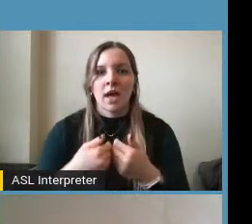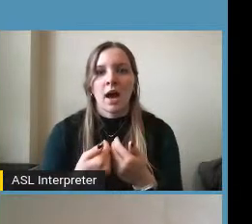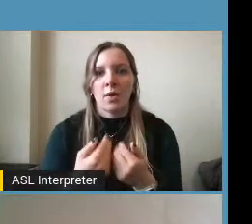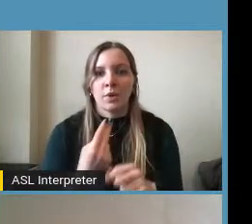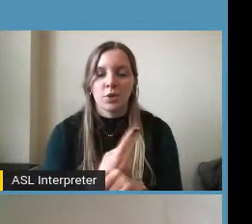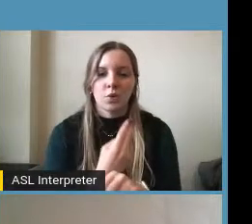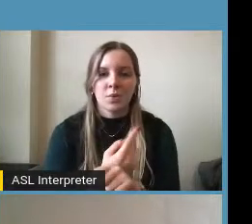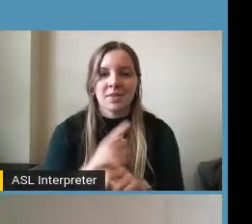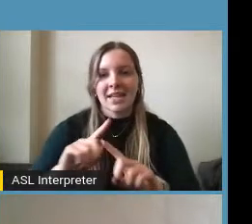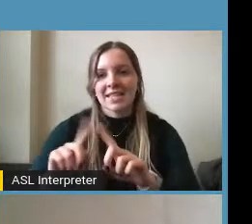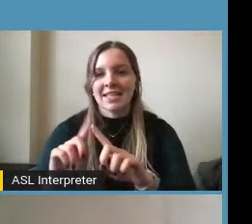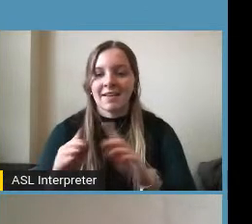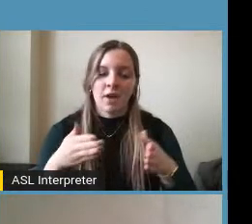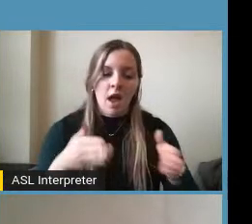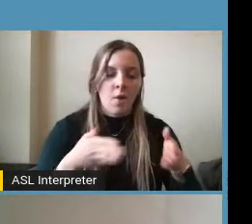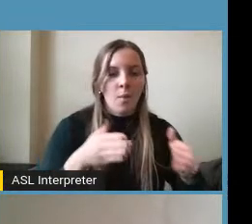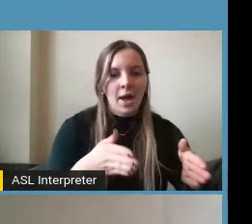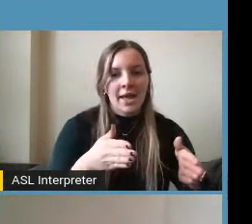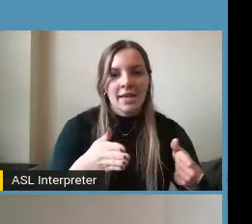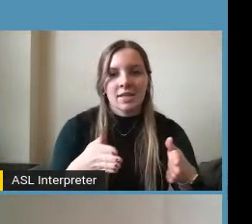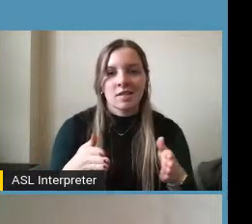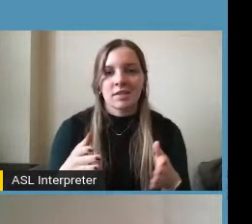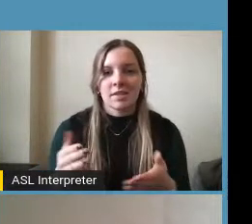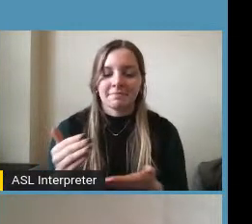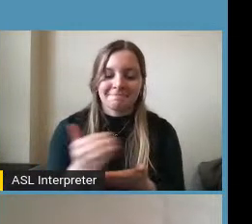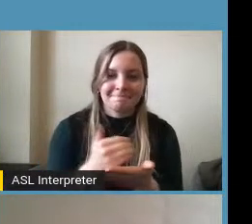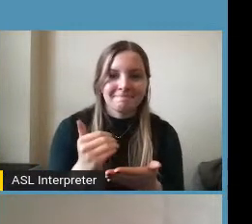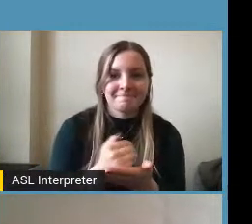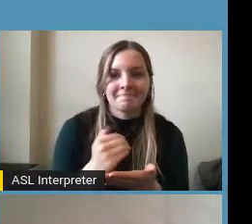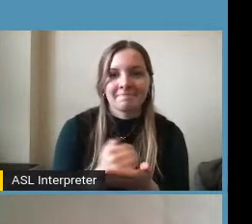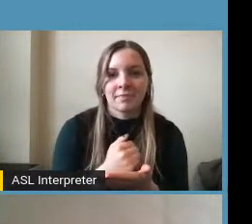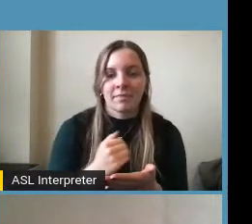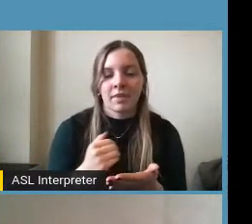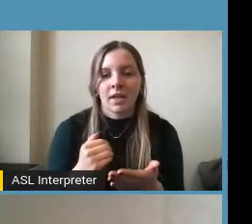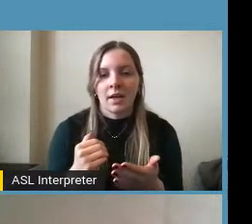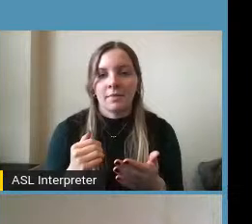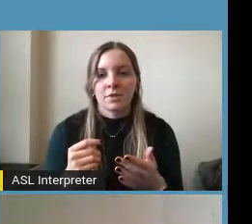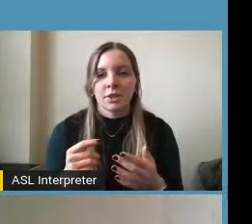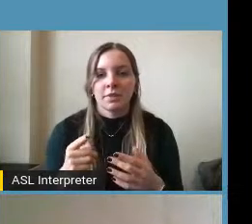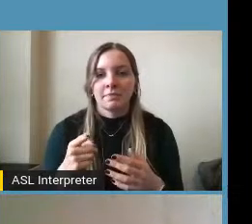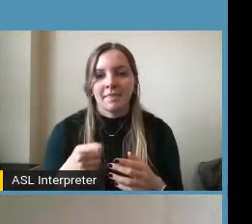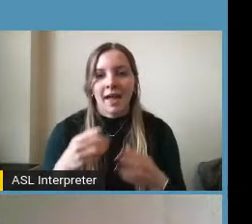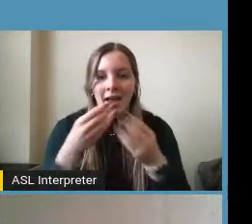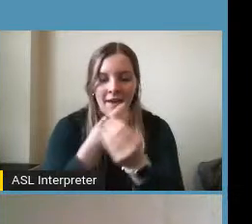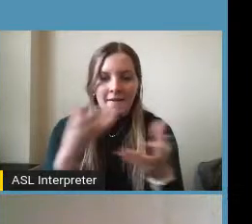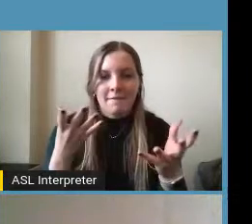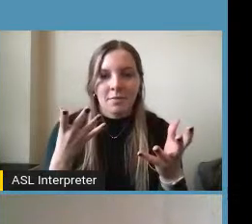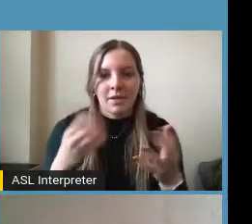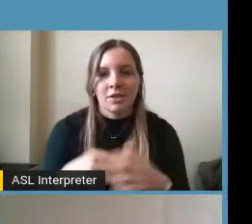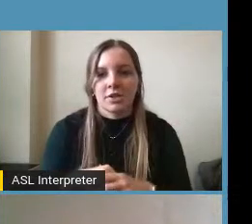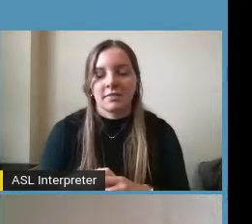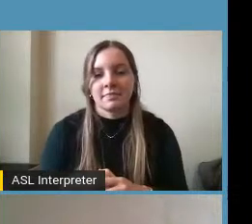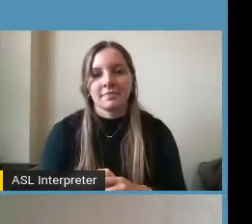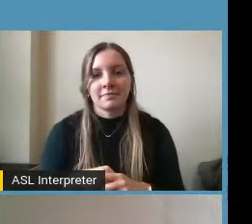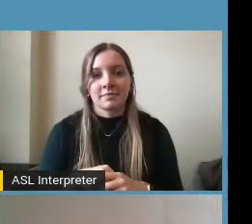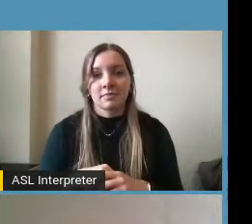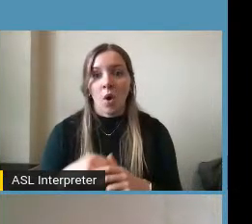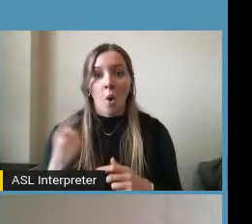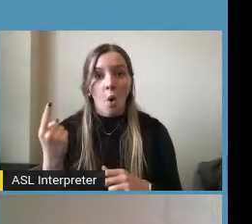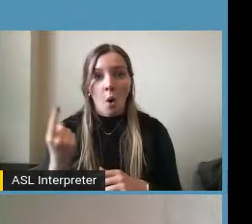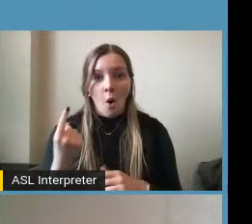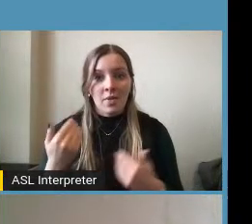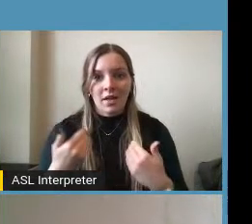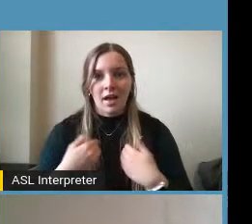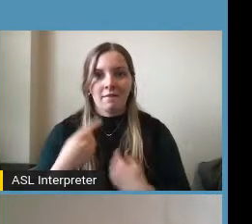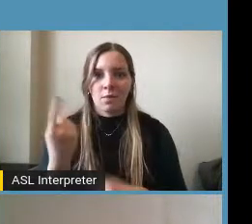interest to the folks we were working with, and that fit the time and budget that we had. We had one day on site in the museum to